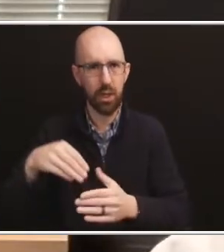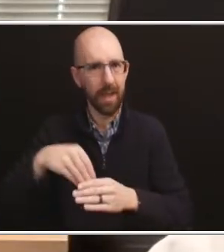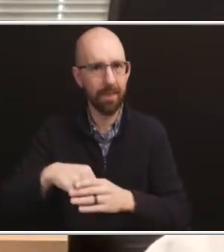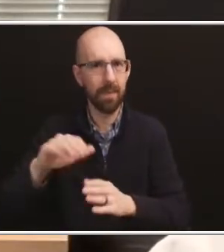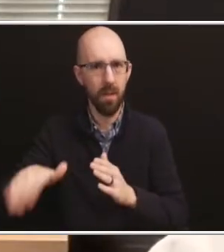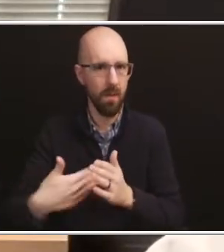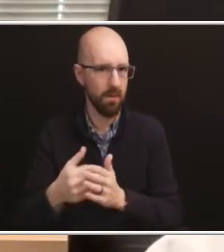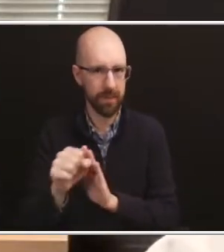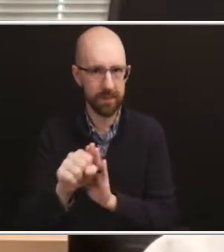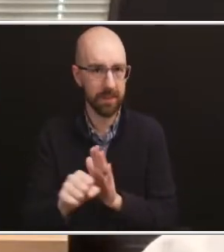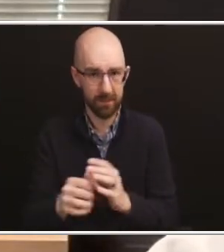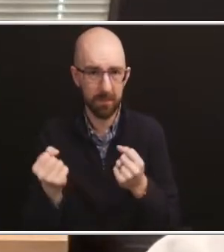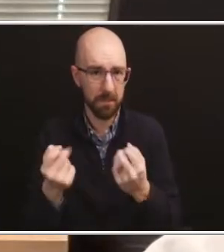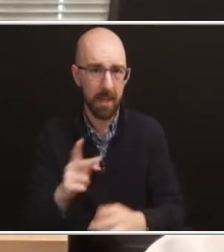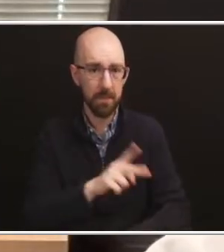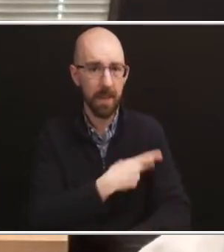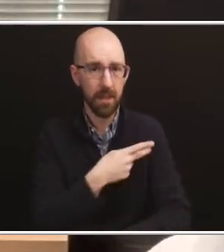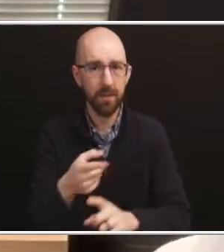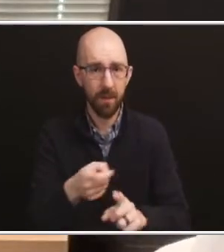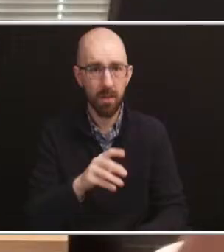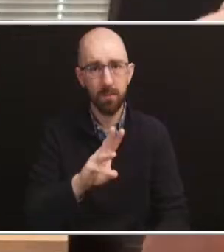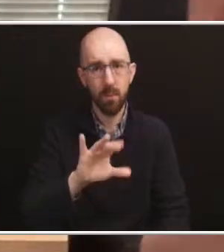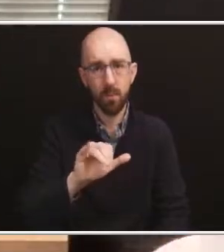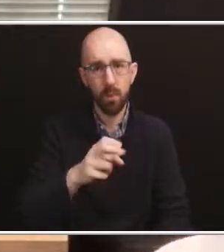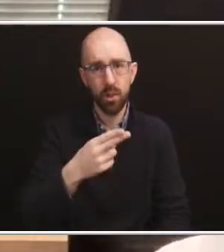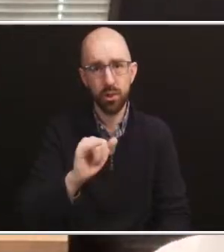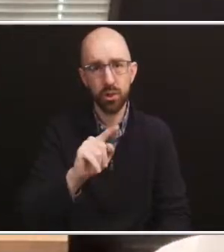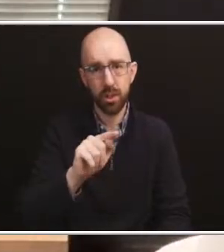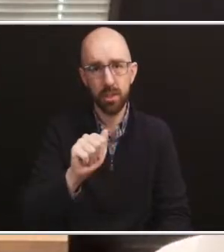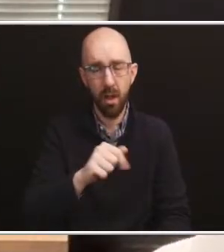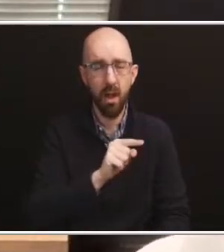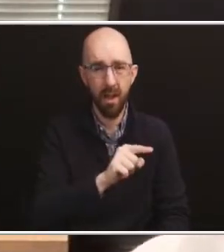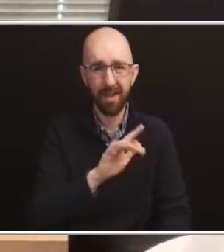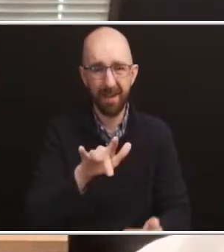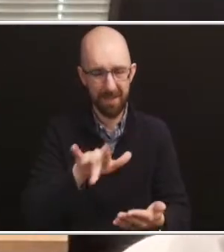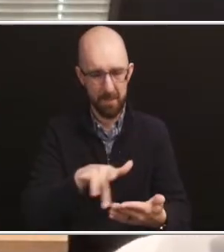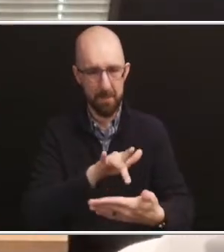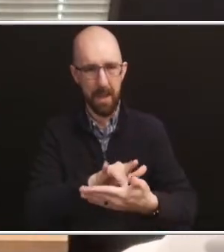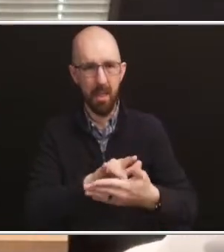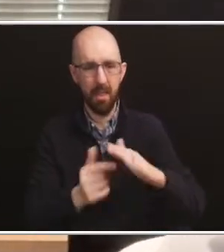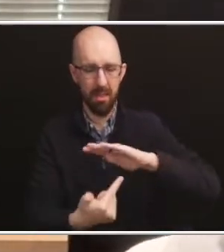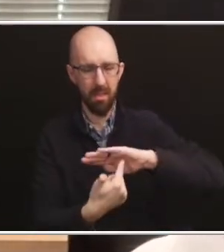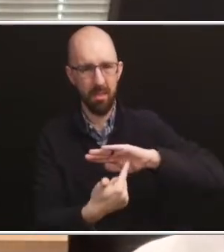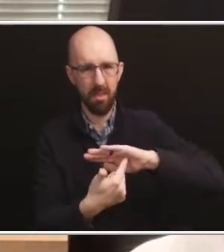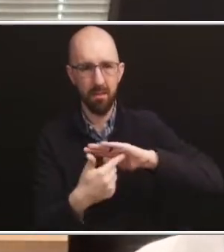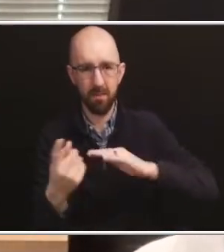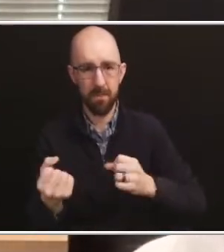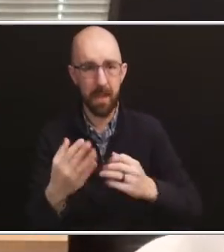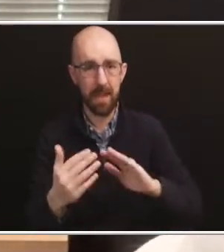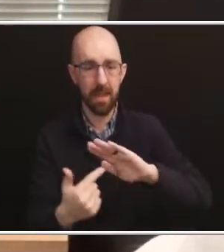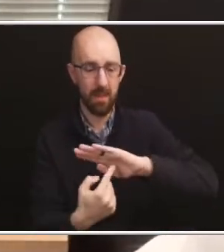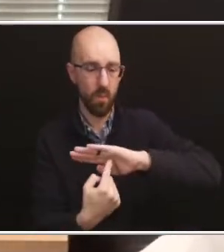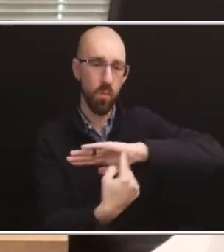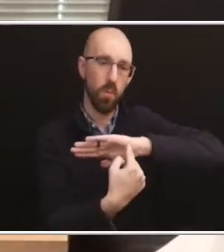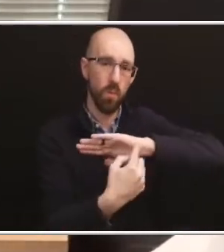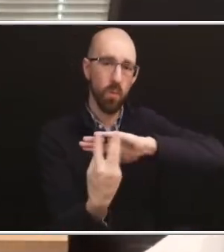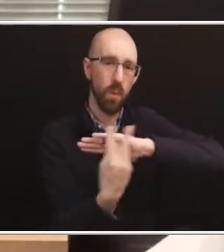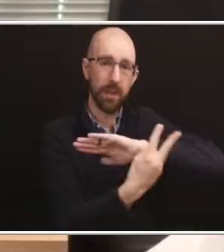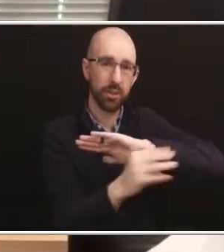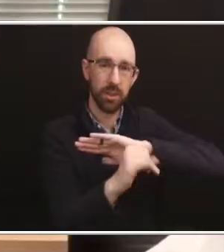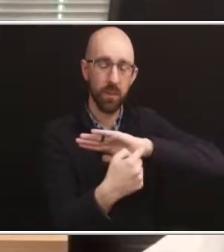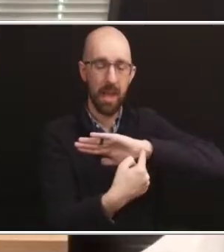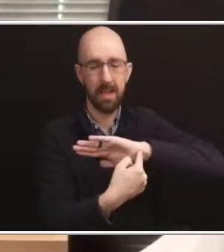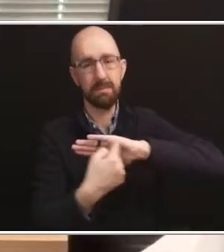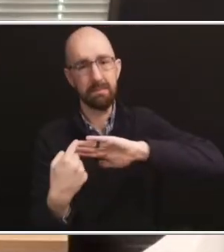many patients actually from Wichita, and actually Wichita is kind of in the middle of the state, so they get a lot of patients from even western Kansas. And so many patients